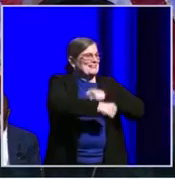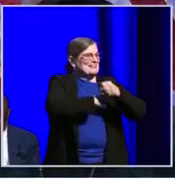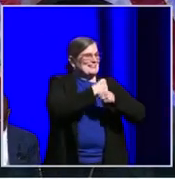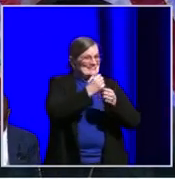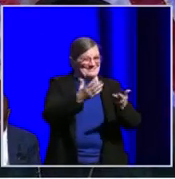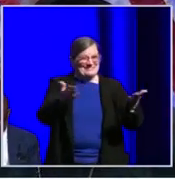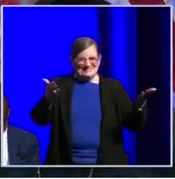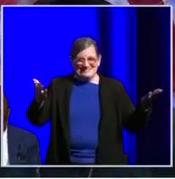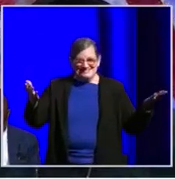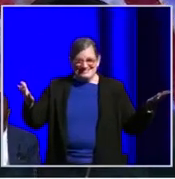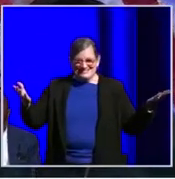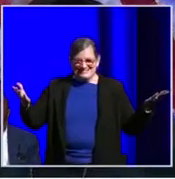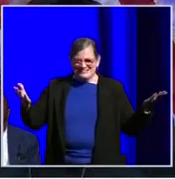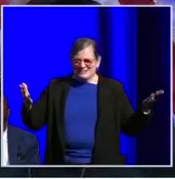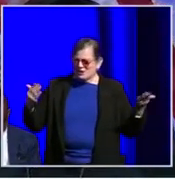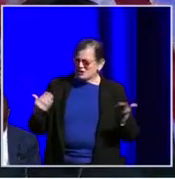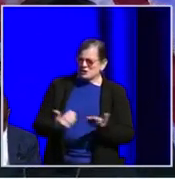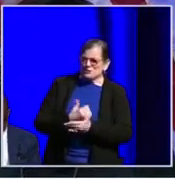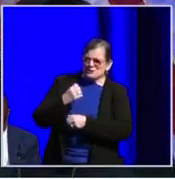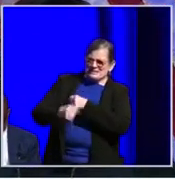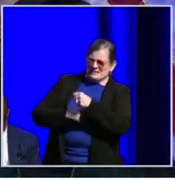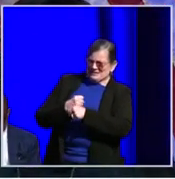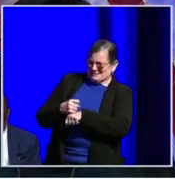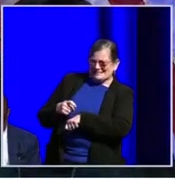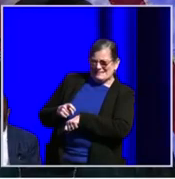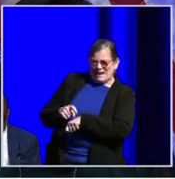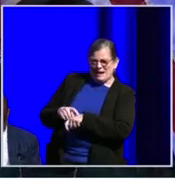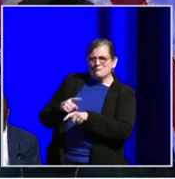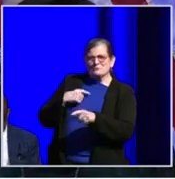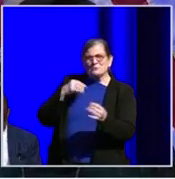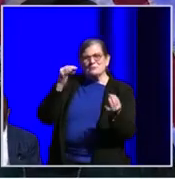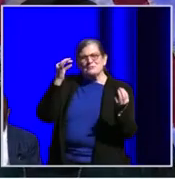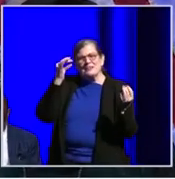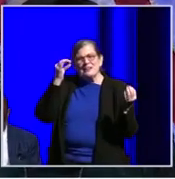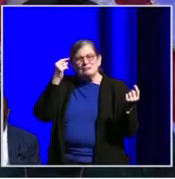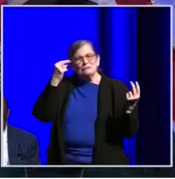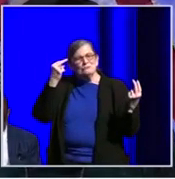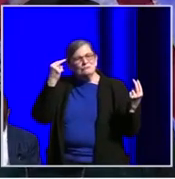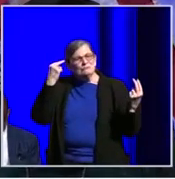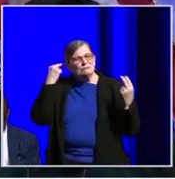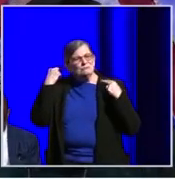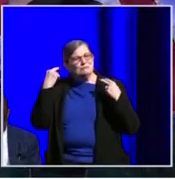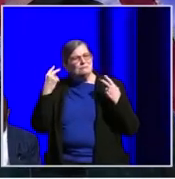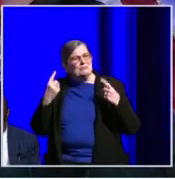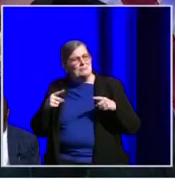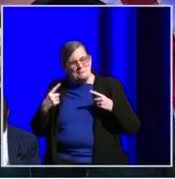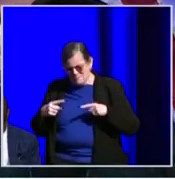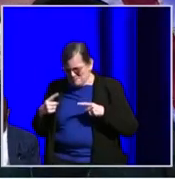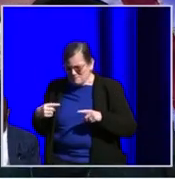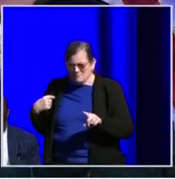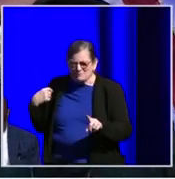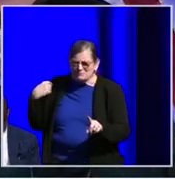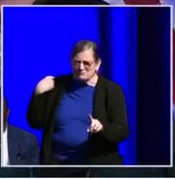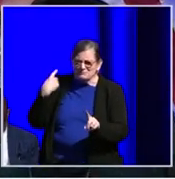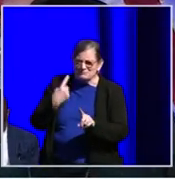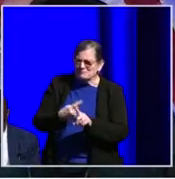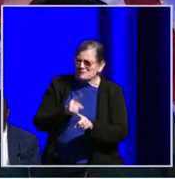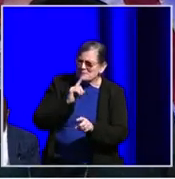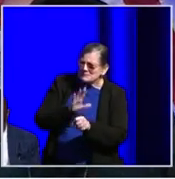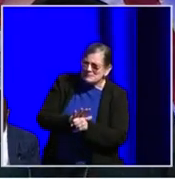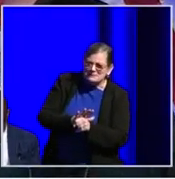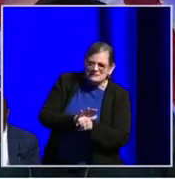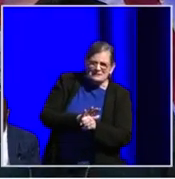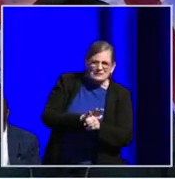The new year is a time for reflection and recommitment. In the coming year, what are we going to commit to doing in order to live